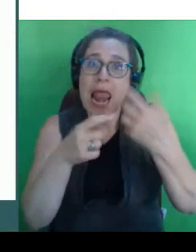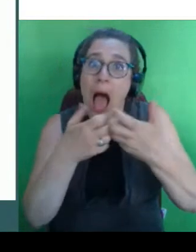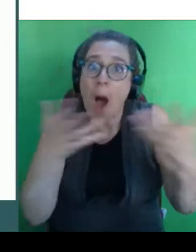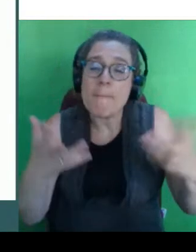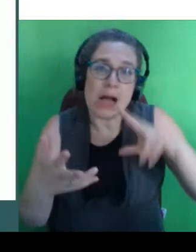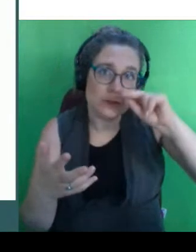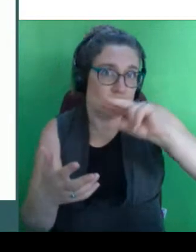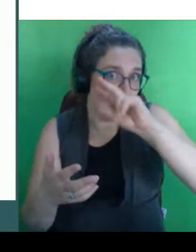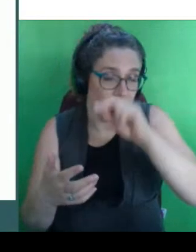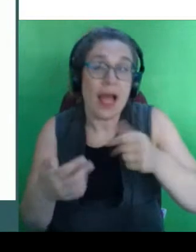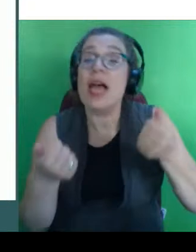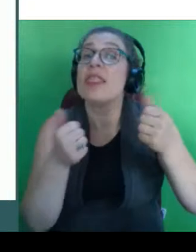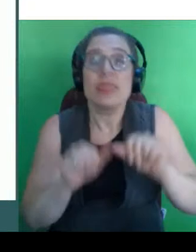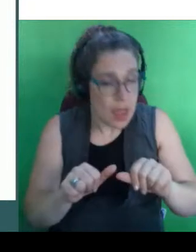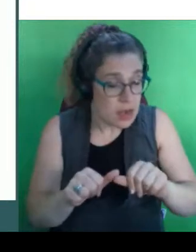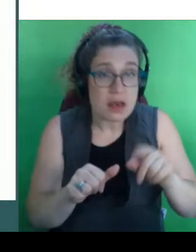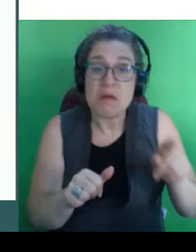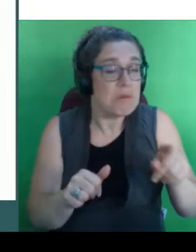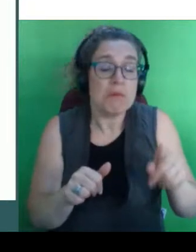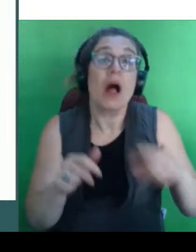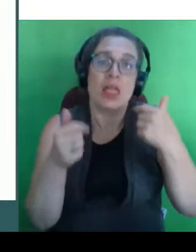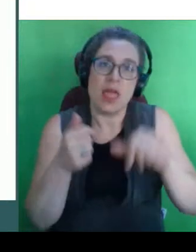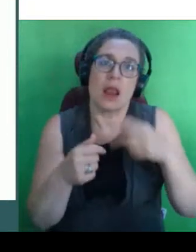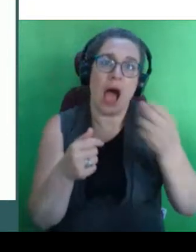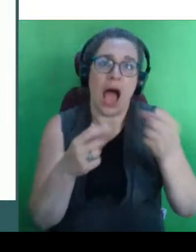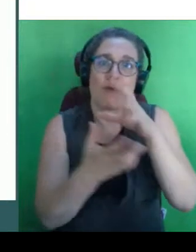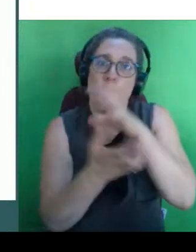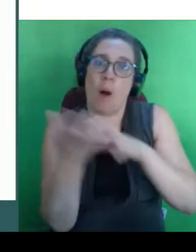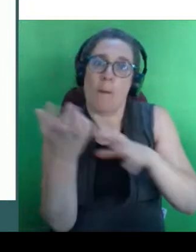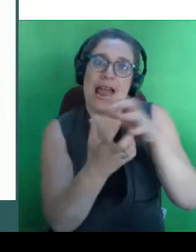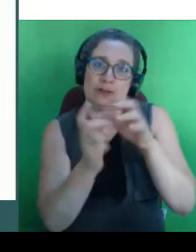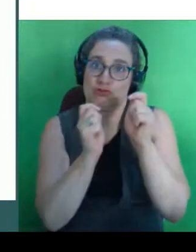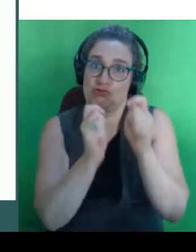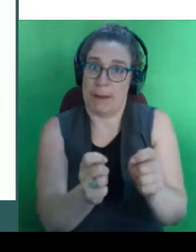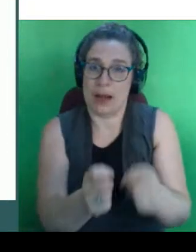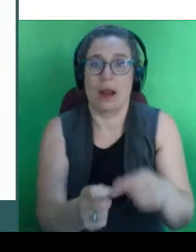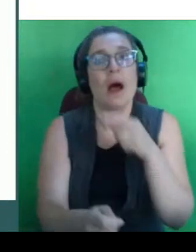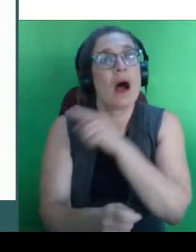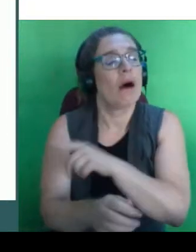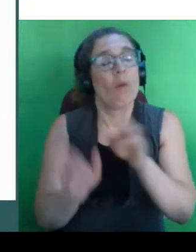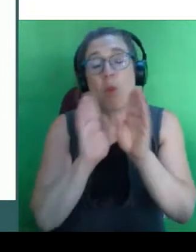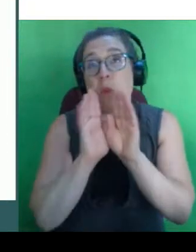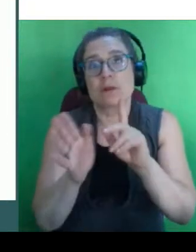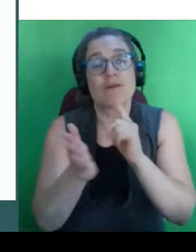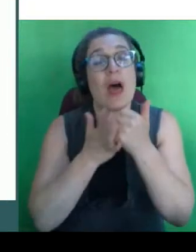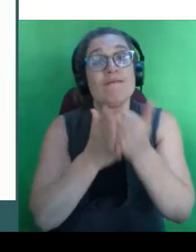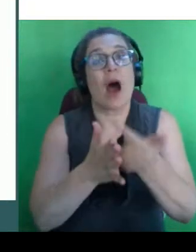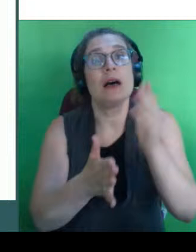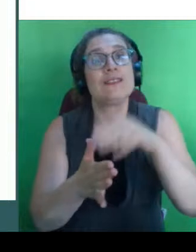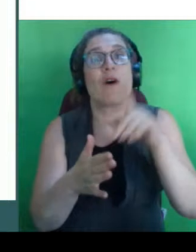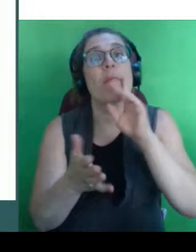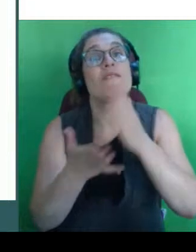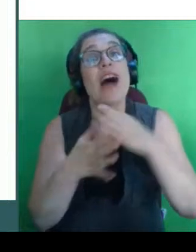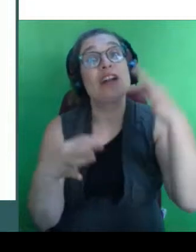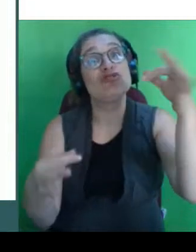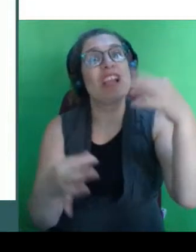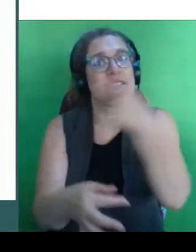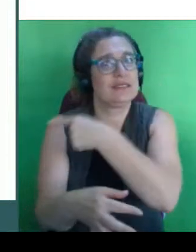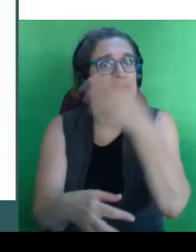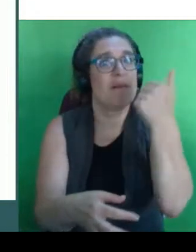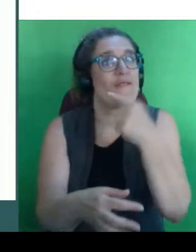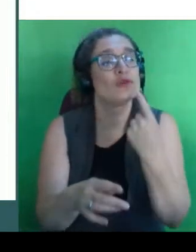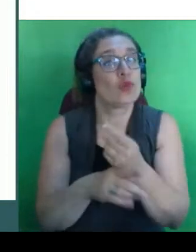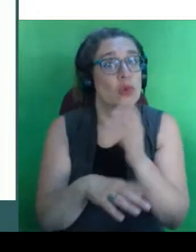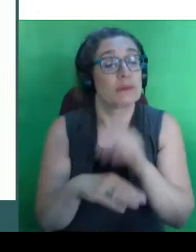allergen avoidance, you've got wonderful advice from AllergyUK, from some of those sheets you heard about earlier. But this